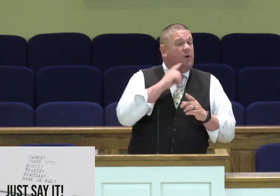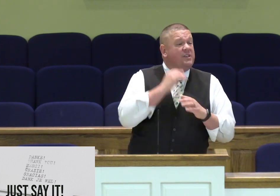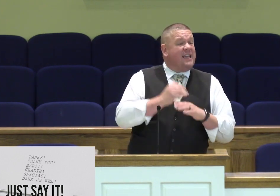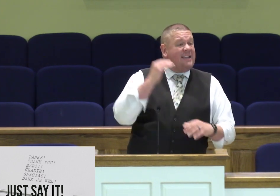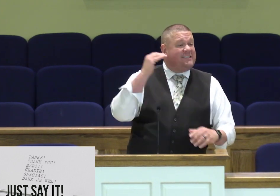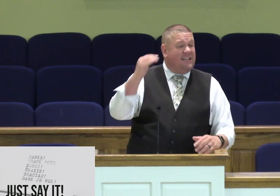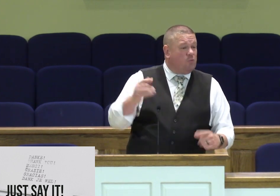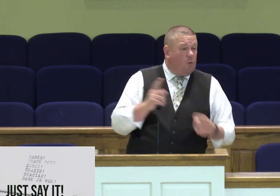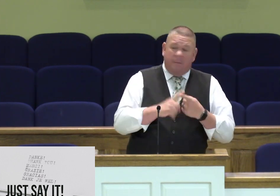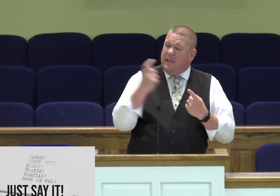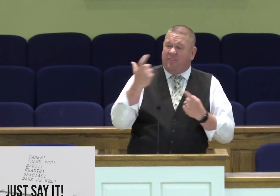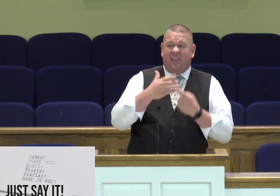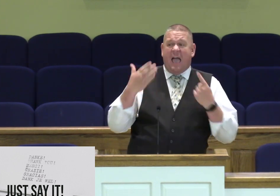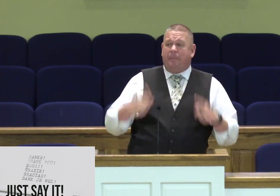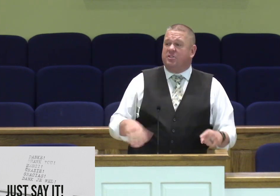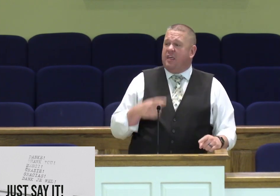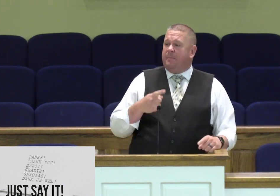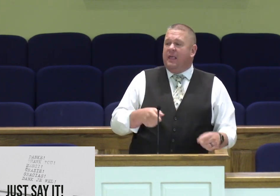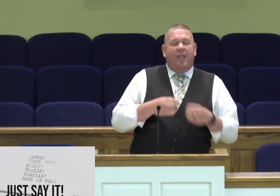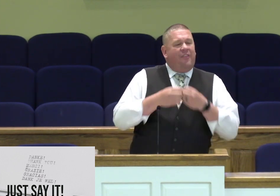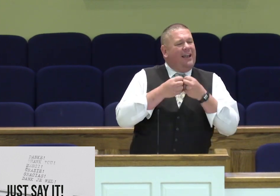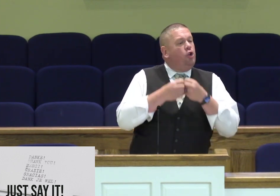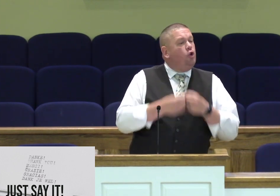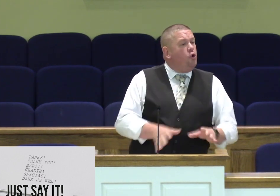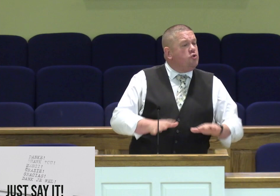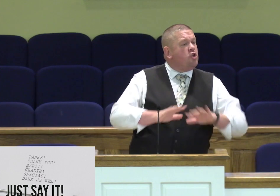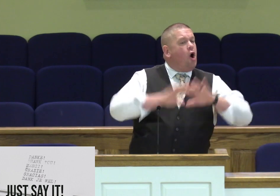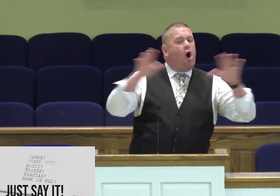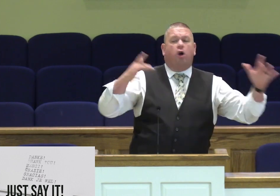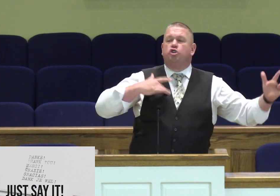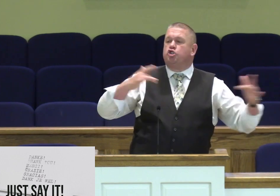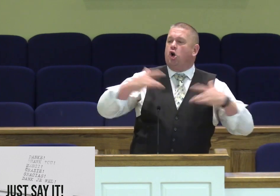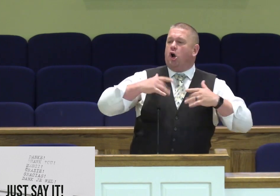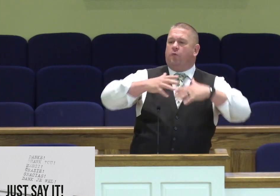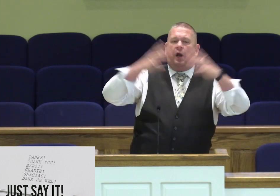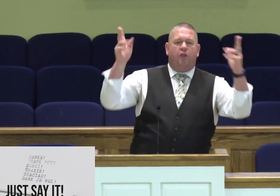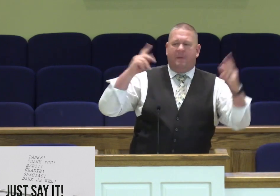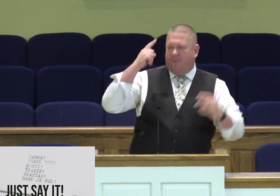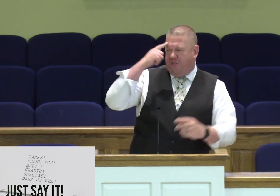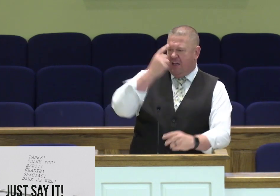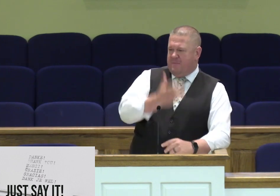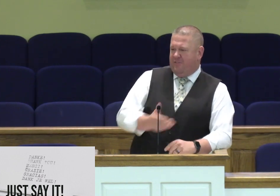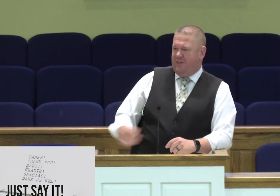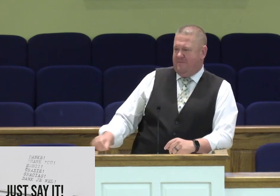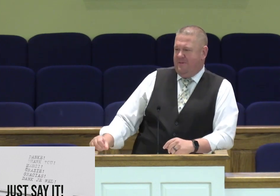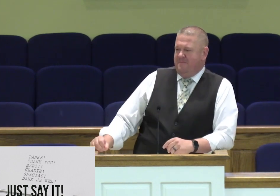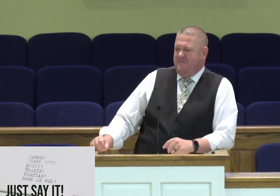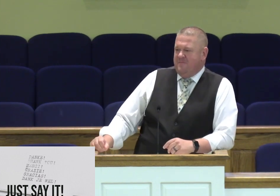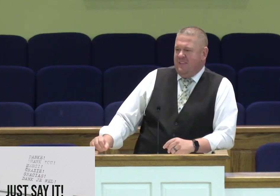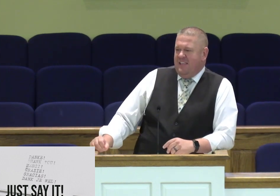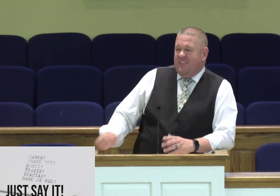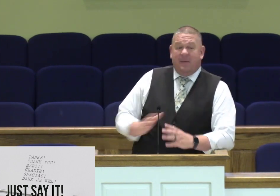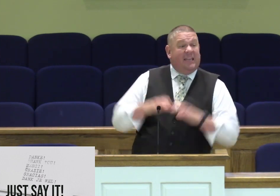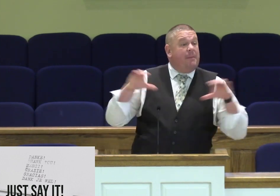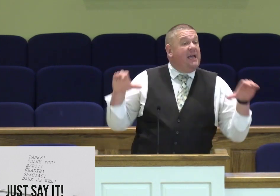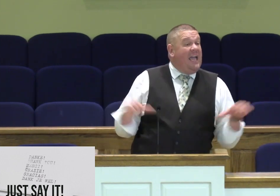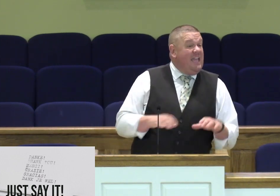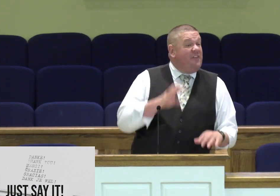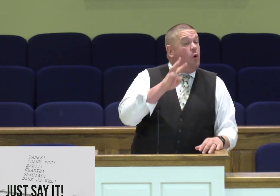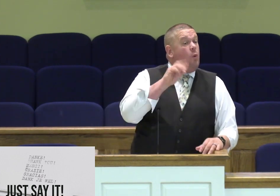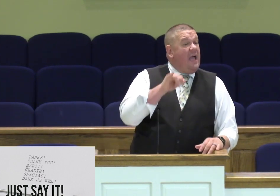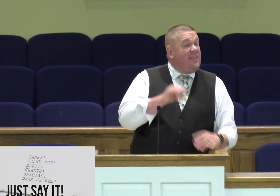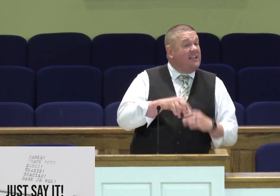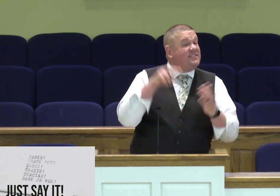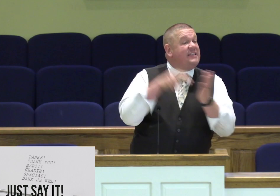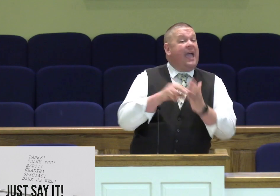wine or in his excess, one big thing happens to them. They lose all concern of what other people think about them. They begin to behave